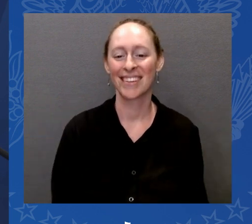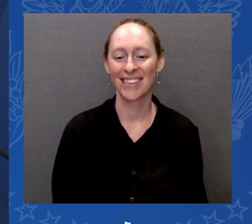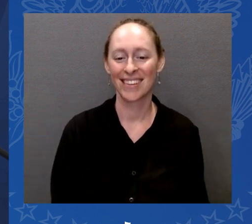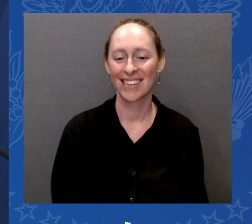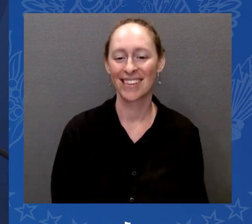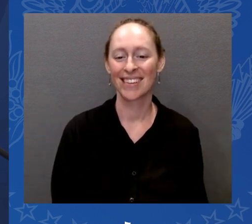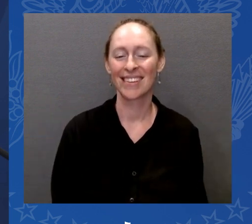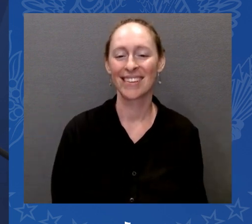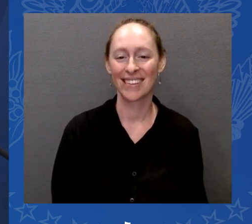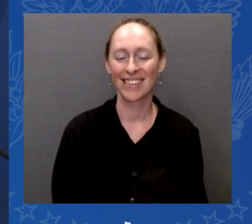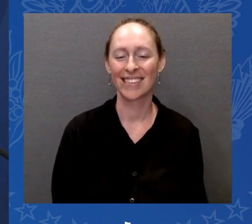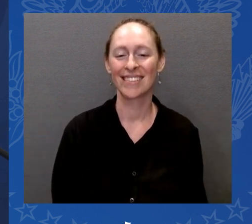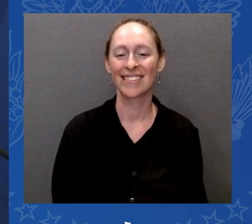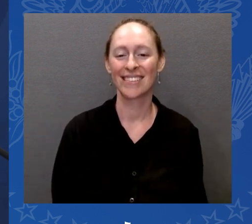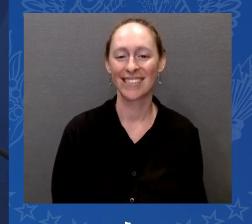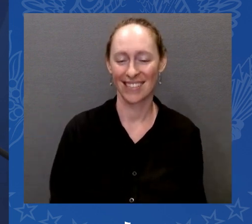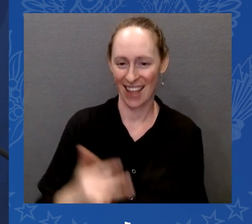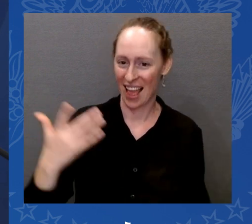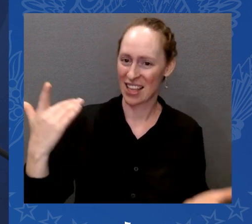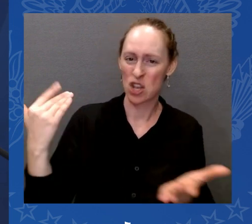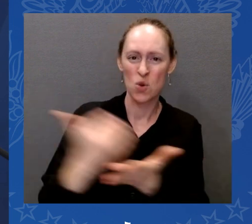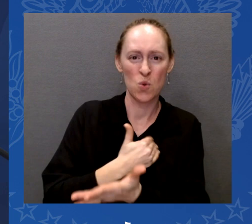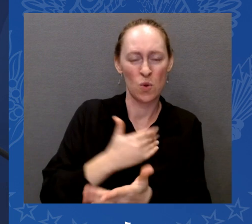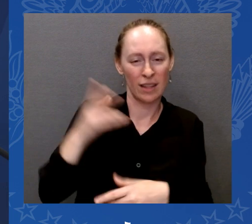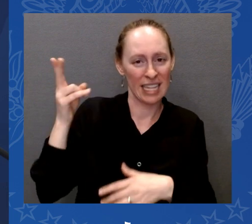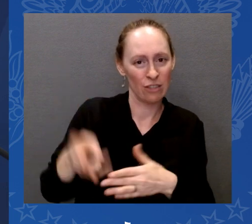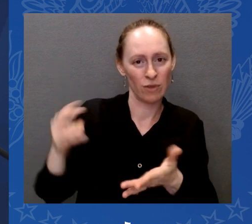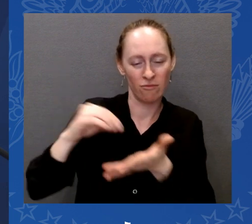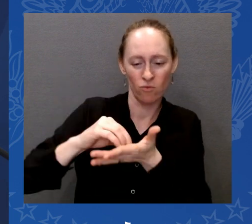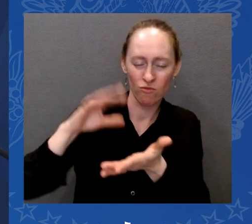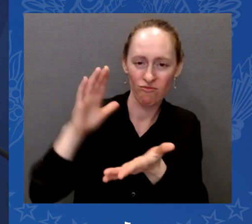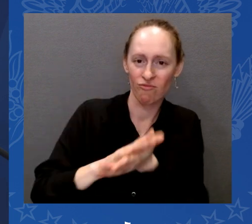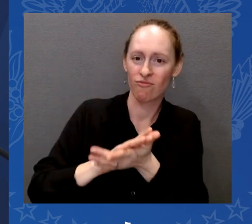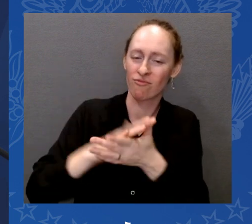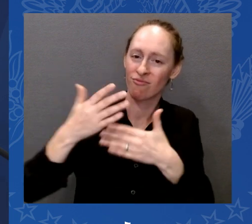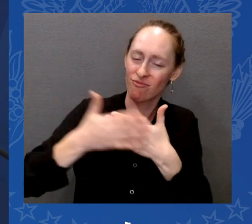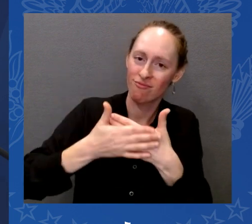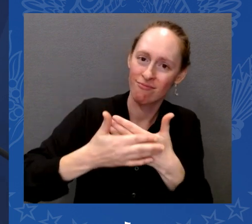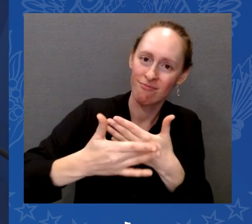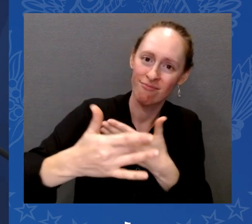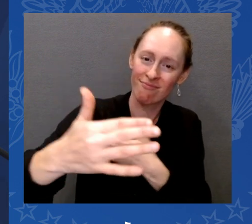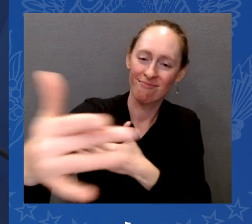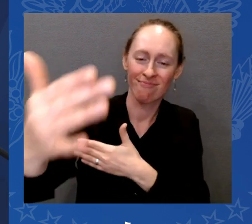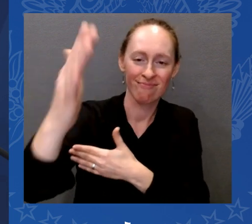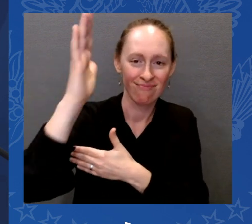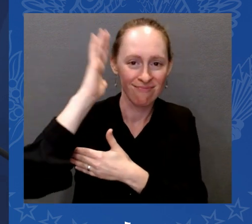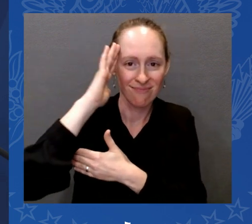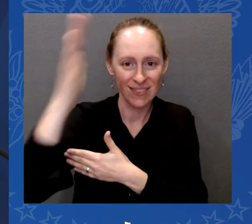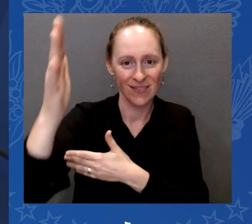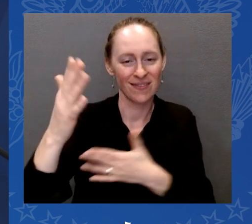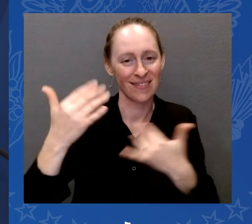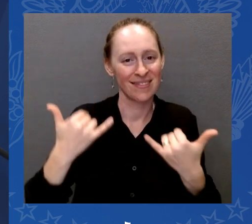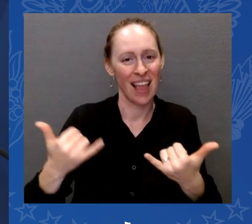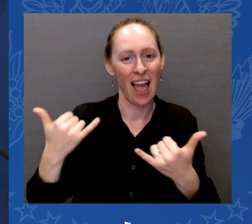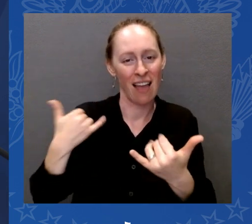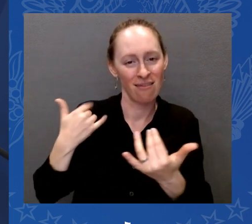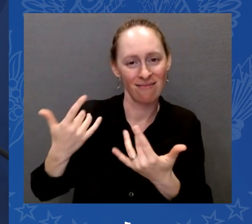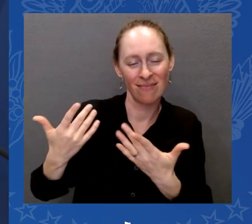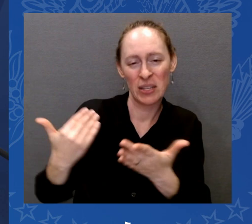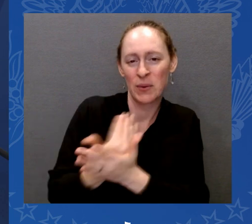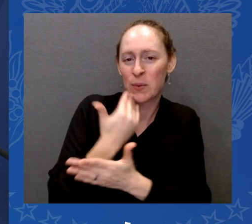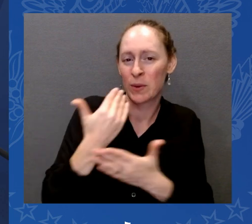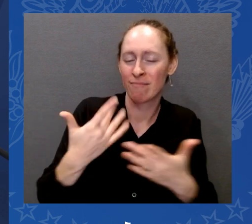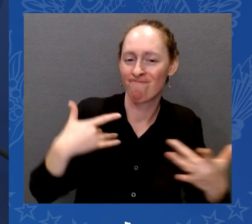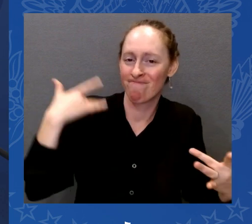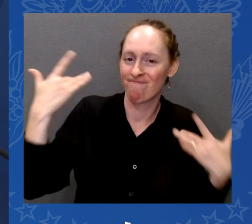was dark and hard for many of us for so long. This is a new era, my friends. This is a new day. This is New